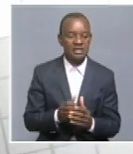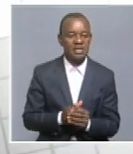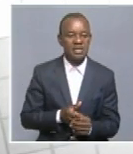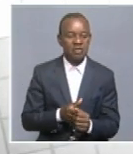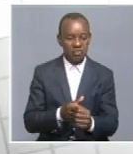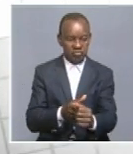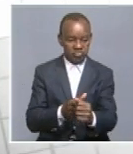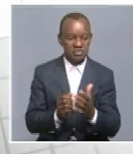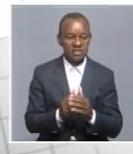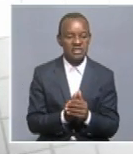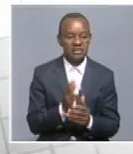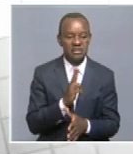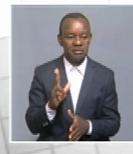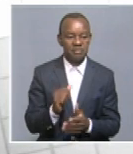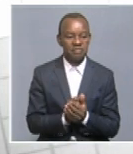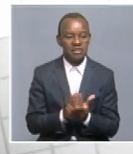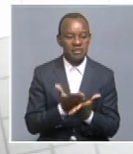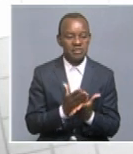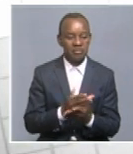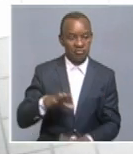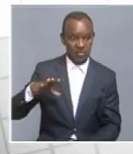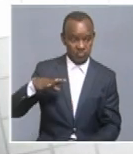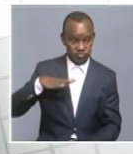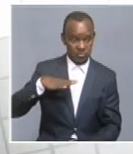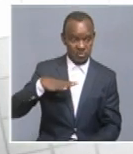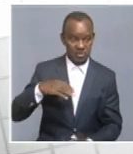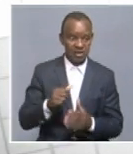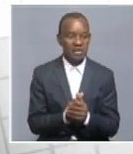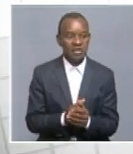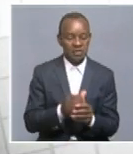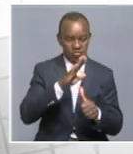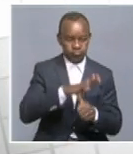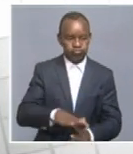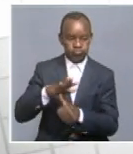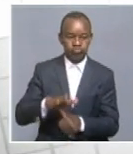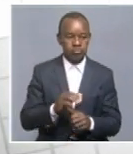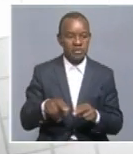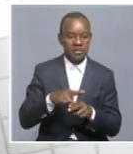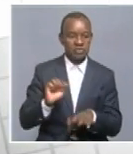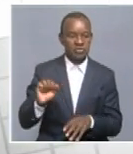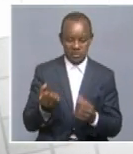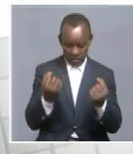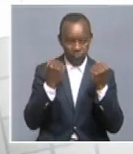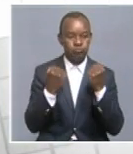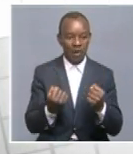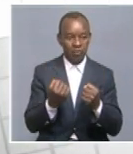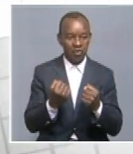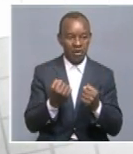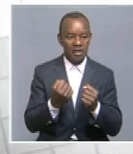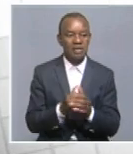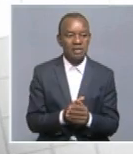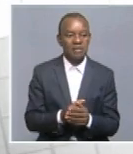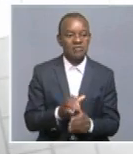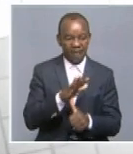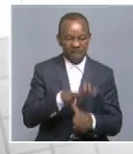their position to abuse their power and maltreat their fellow colleagues. So it can be that there might be sexual